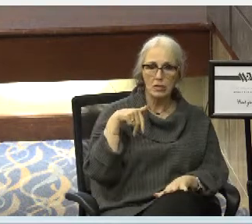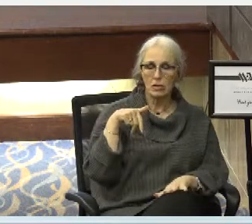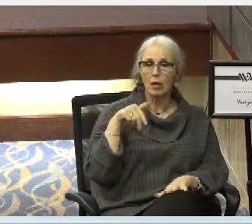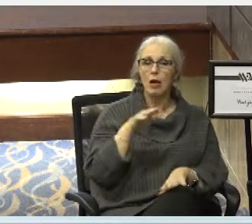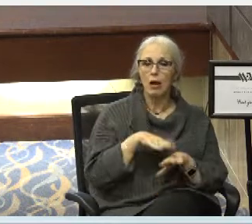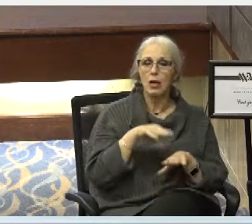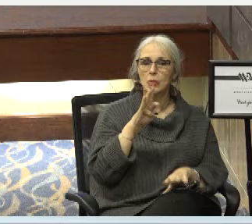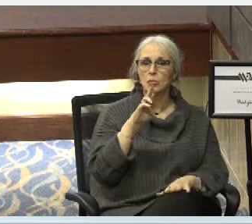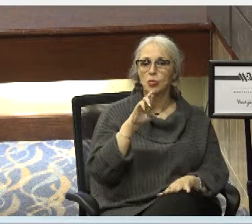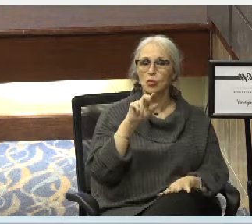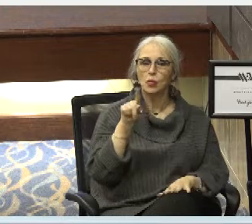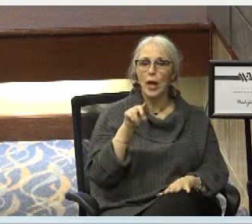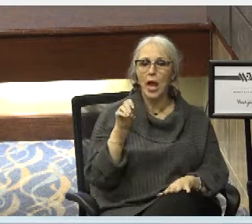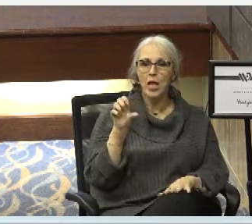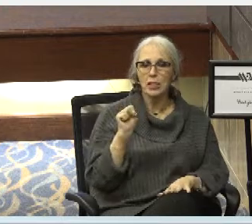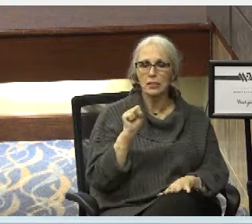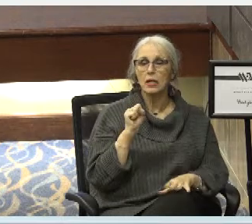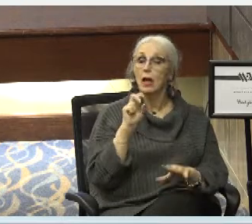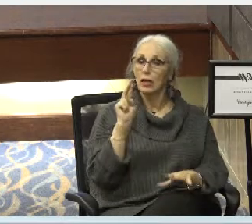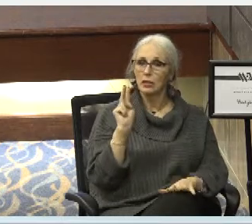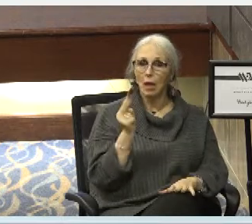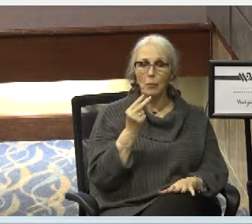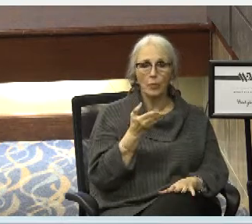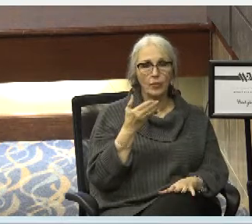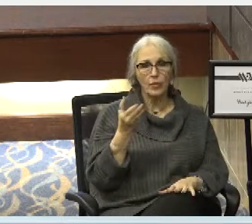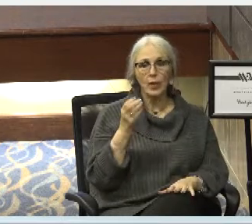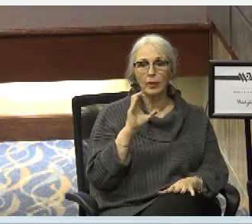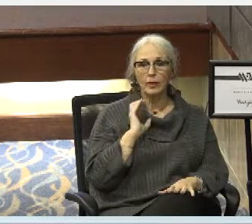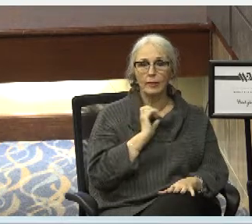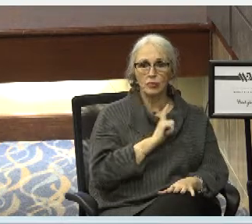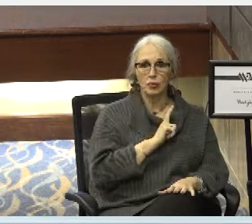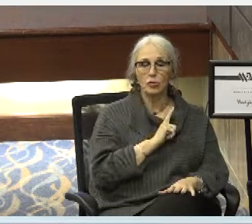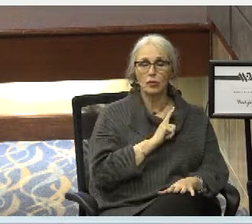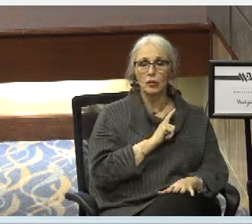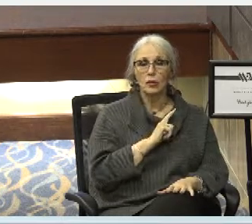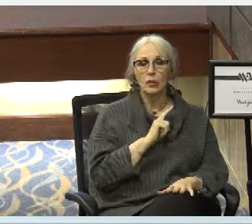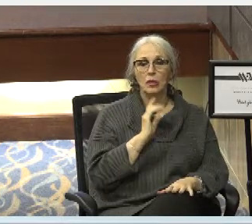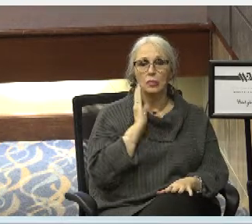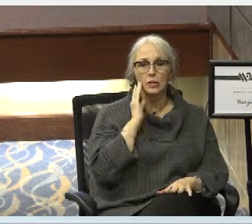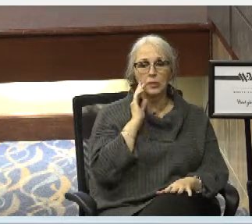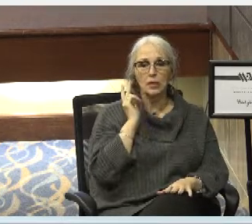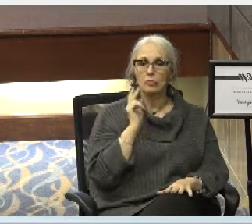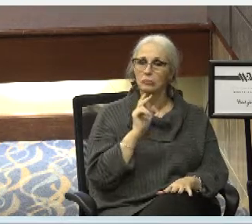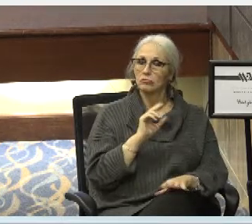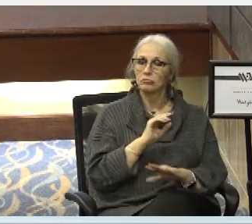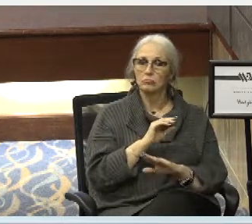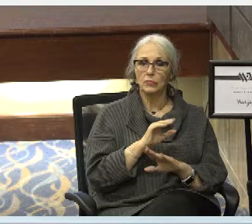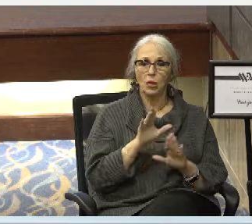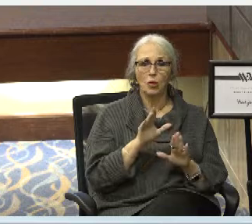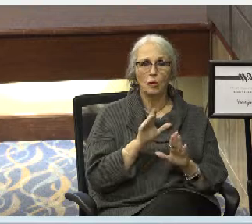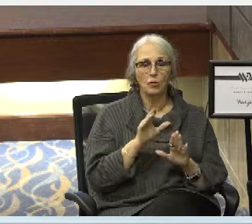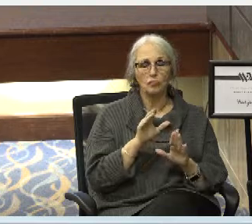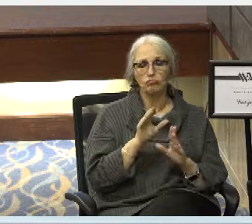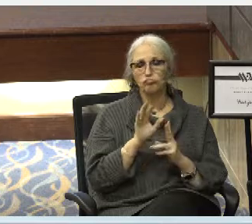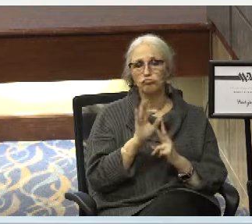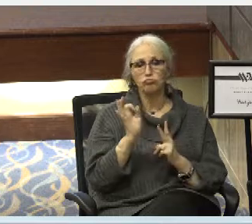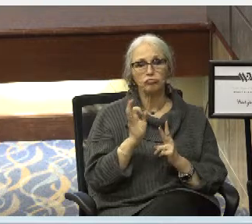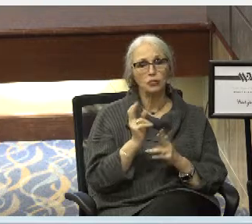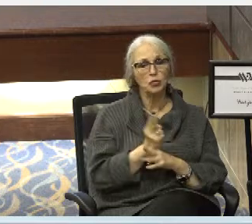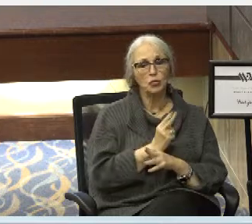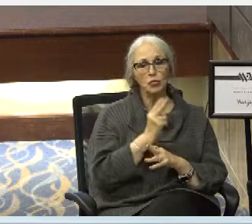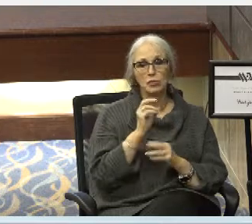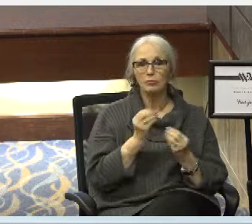Brazos. There are a couple of findings that council will be asked to make. That one, that there's no feasible improvement alternative to the use of the